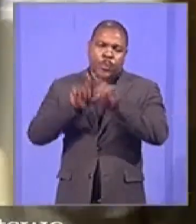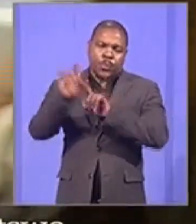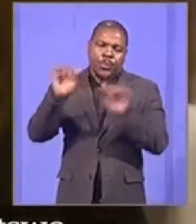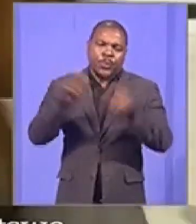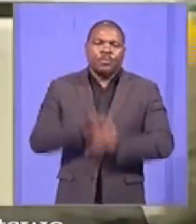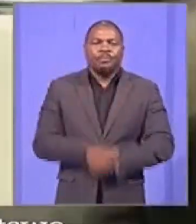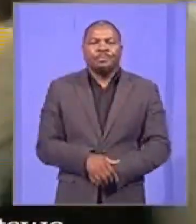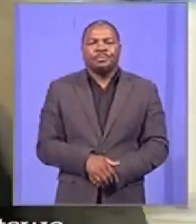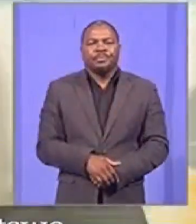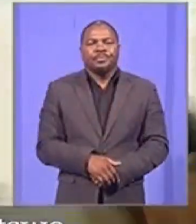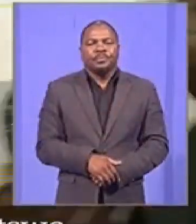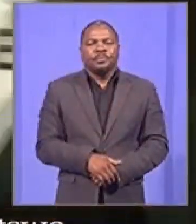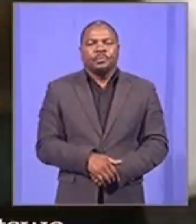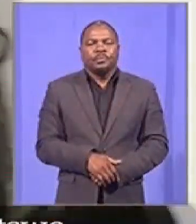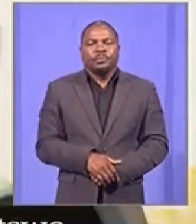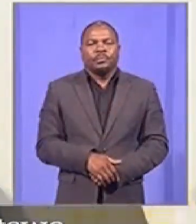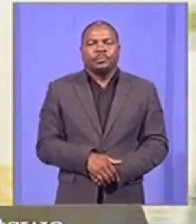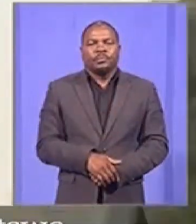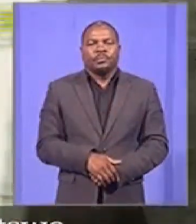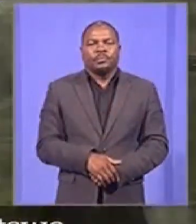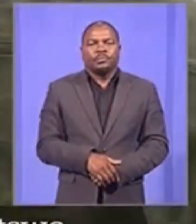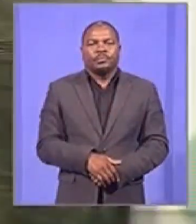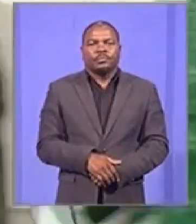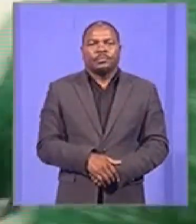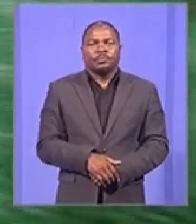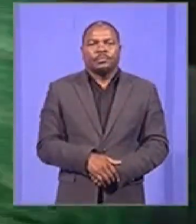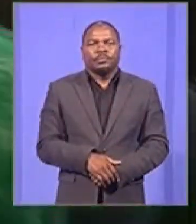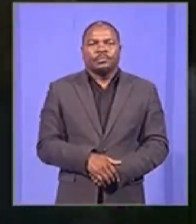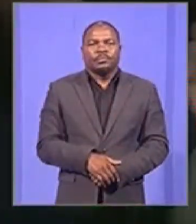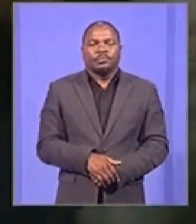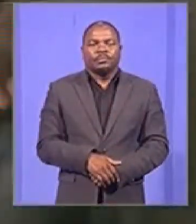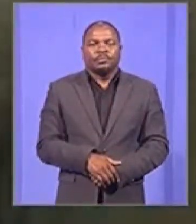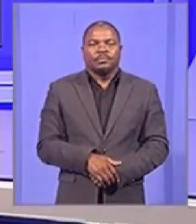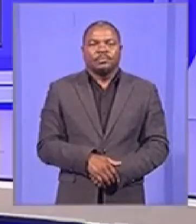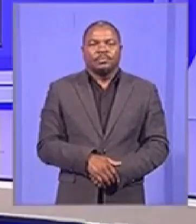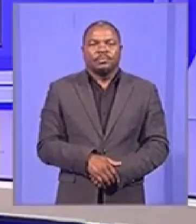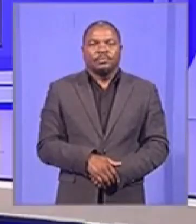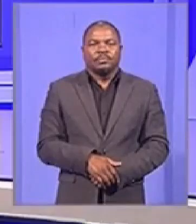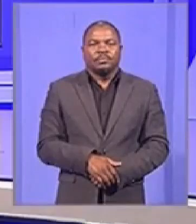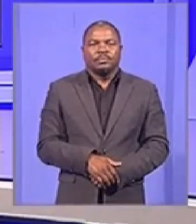dipholo. Ke Katlego wa dikgang tsa SABC Polokwane.